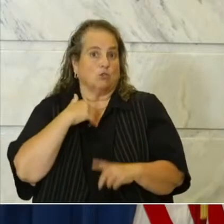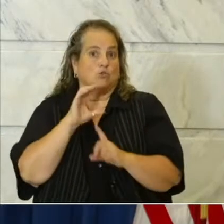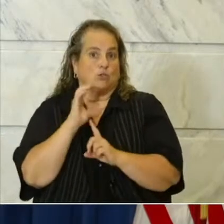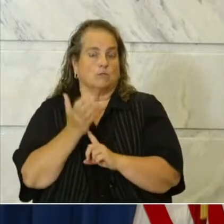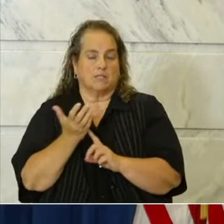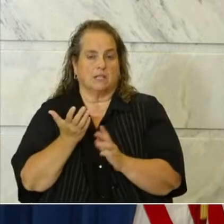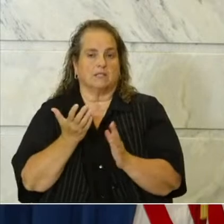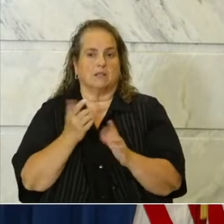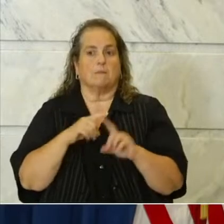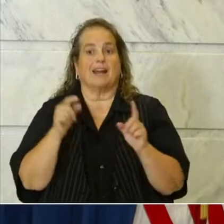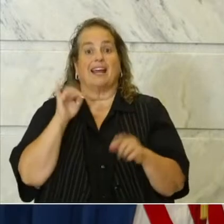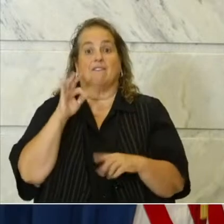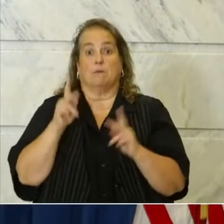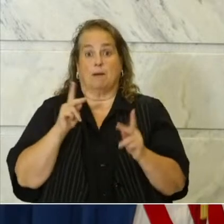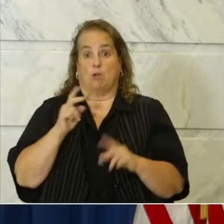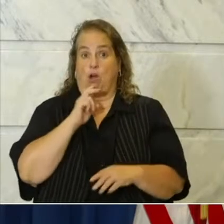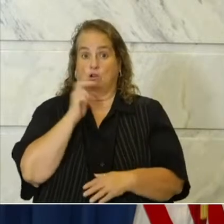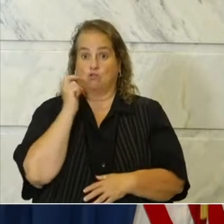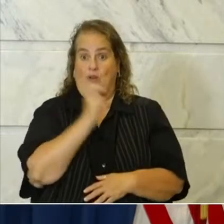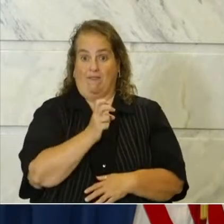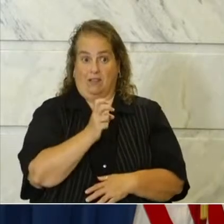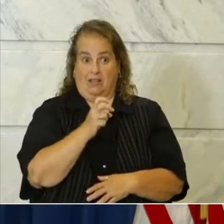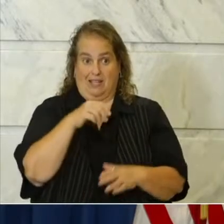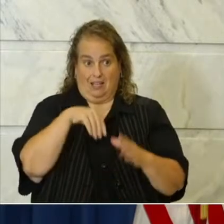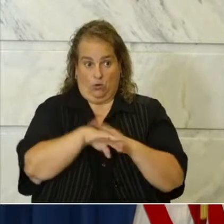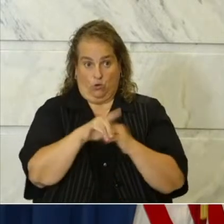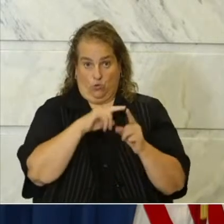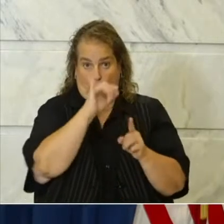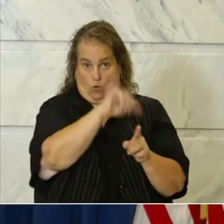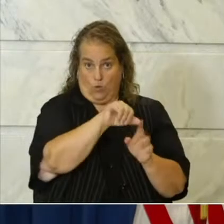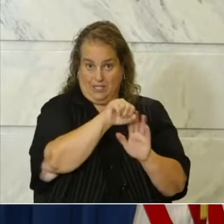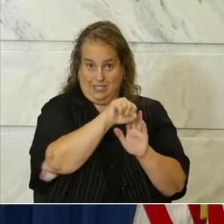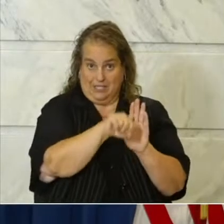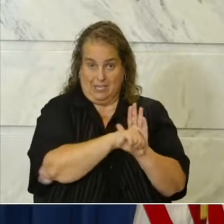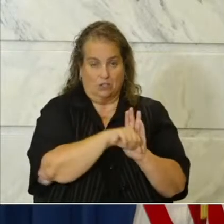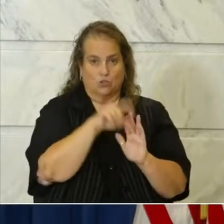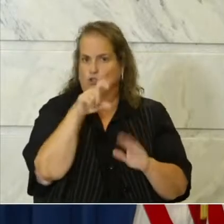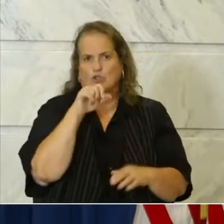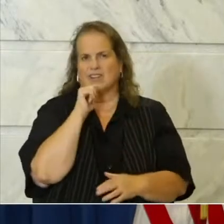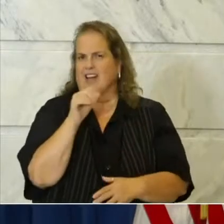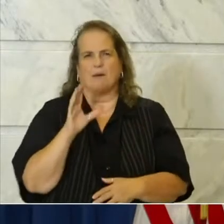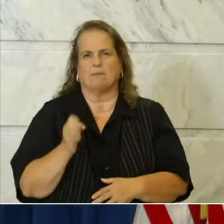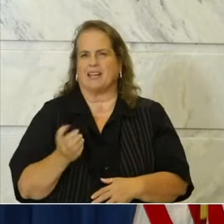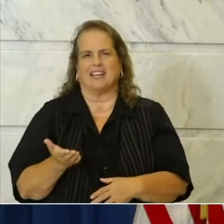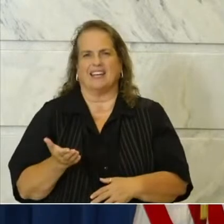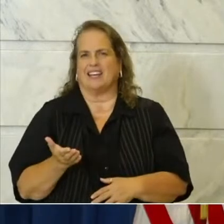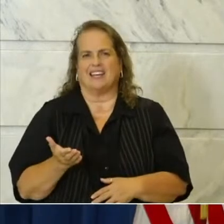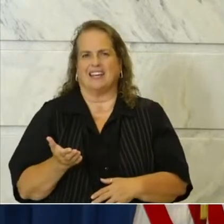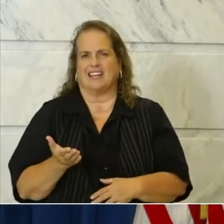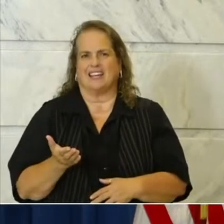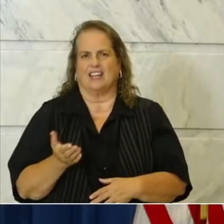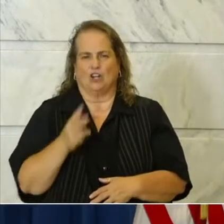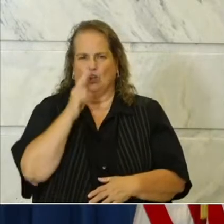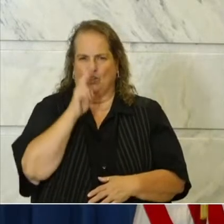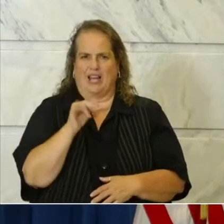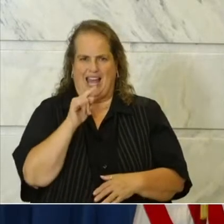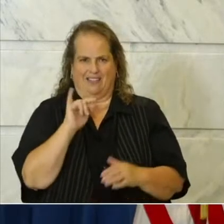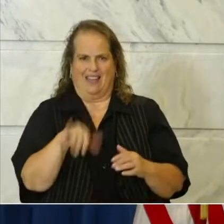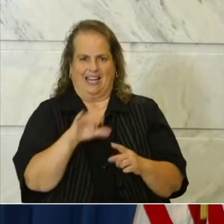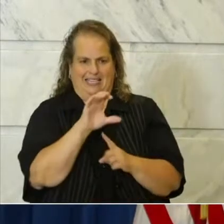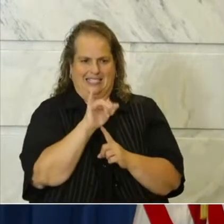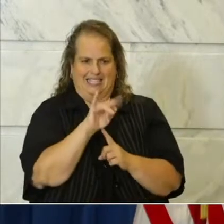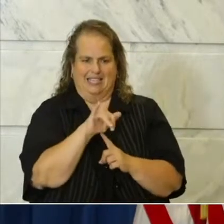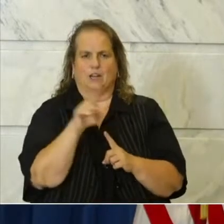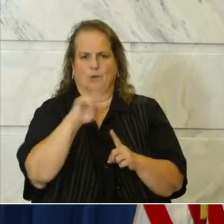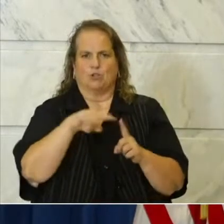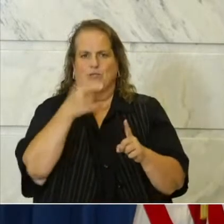best. If people are traveling into those states, you shouldn't be. And you can look at the city that you're traveling in, but you're still